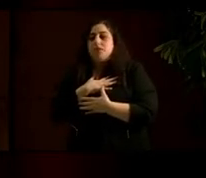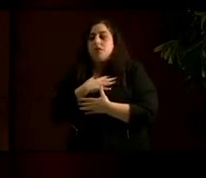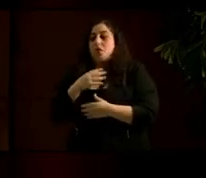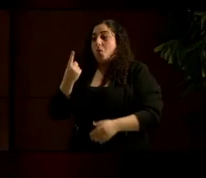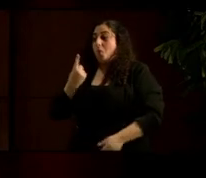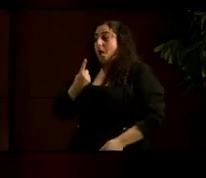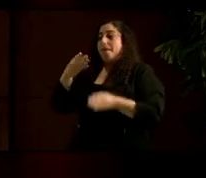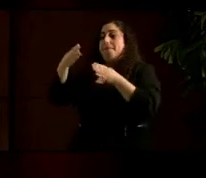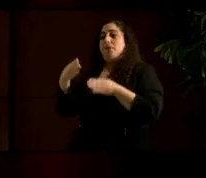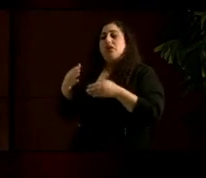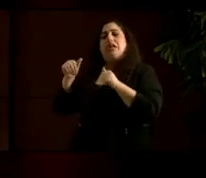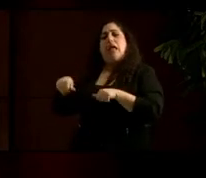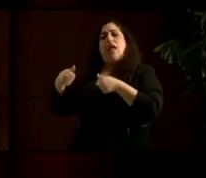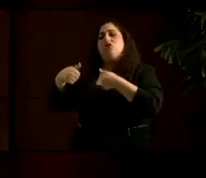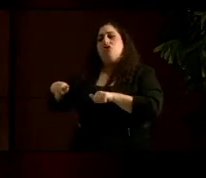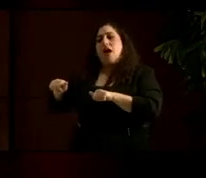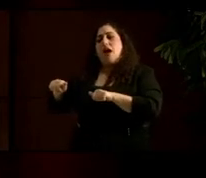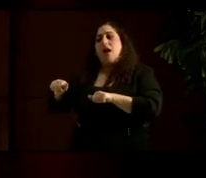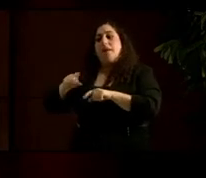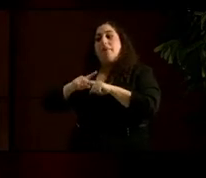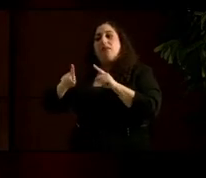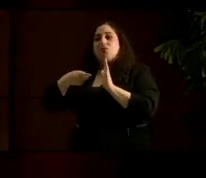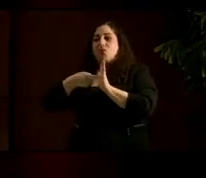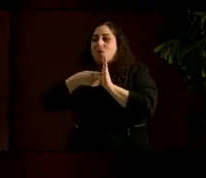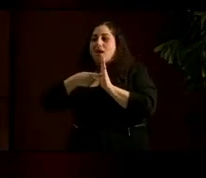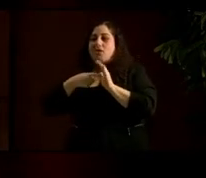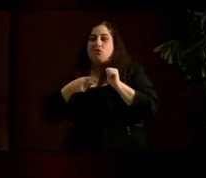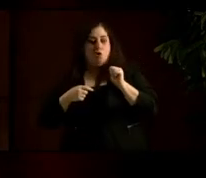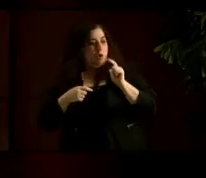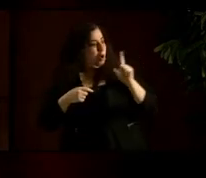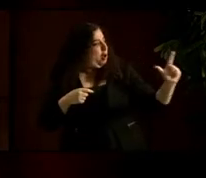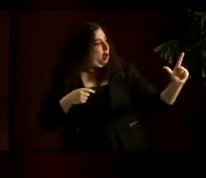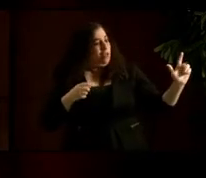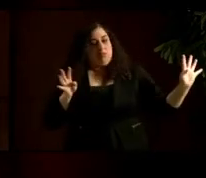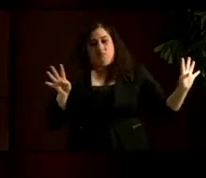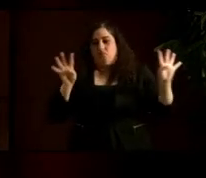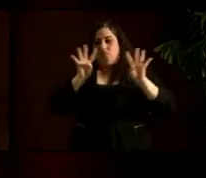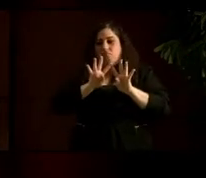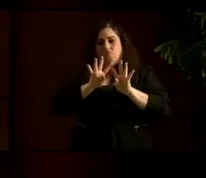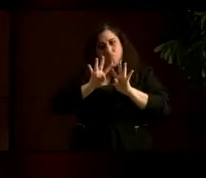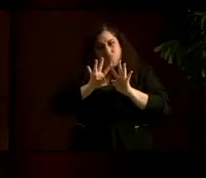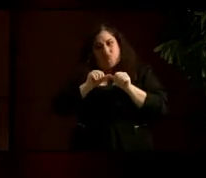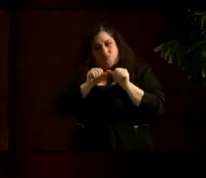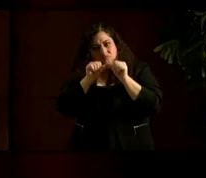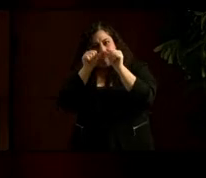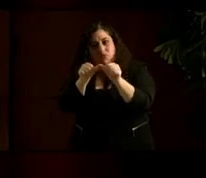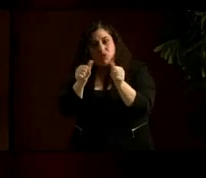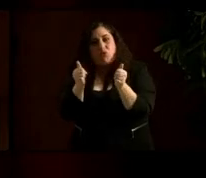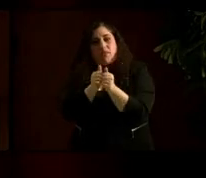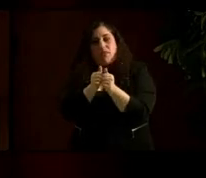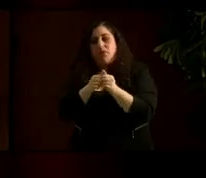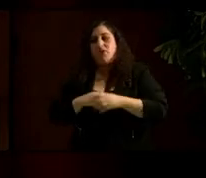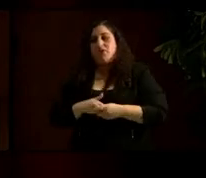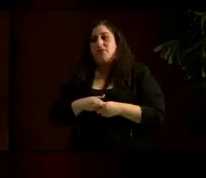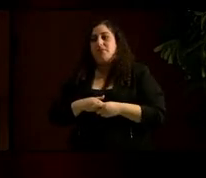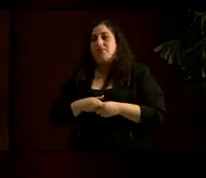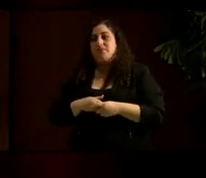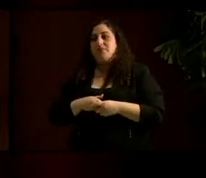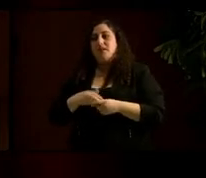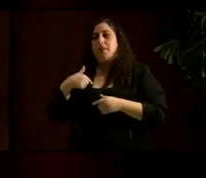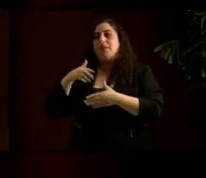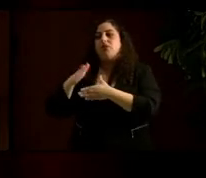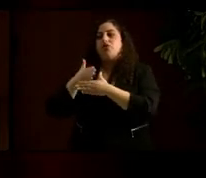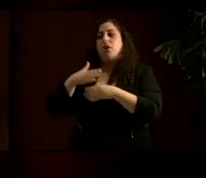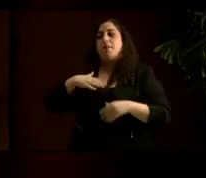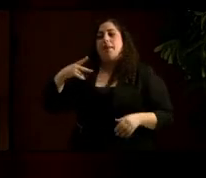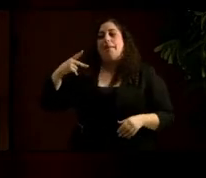it. I'm proud to share our pillars this year that I genuinely believe can be adopted by every person on this campus and